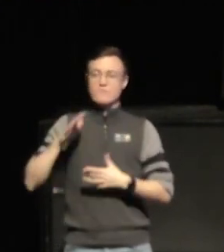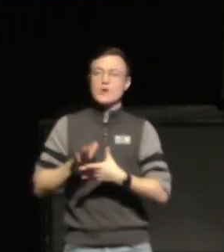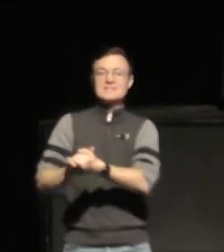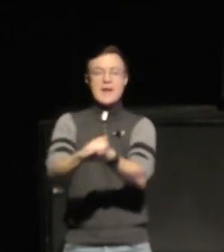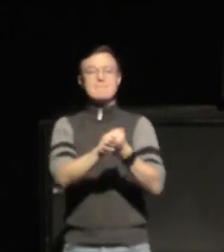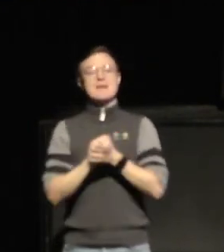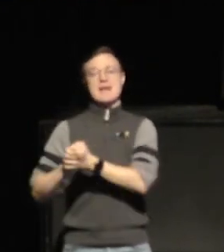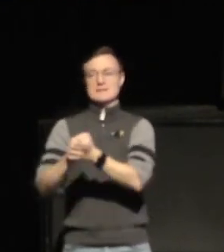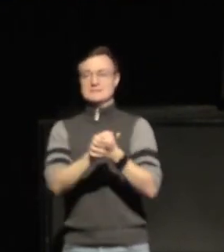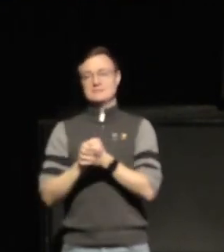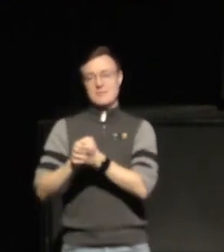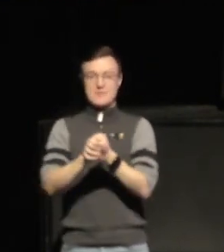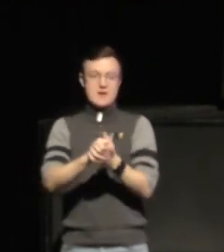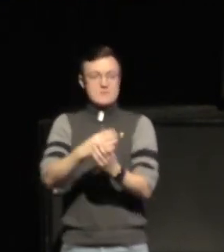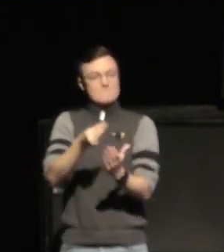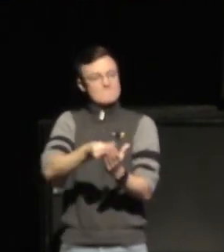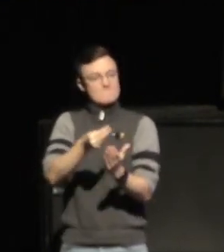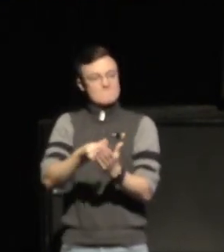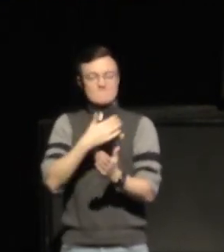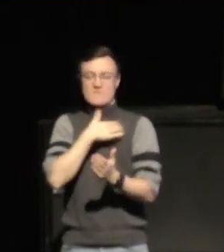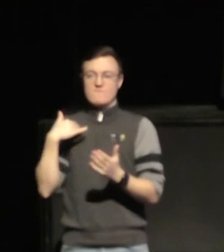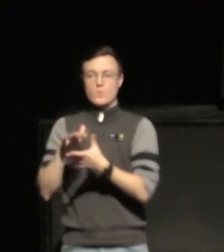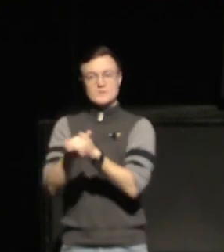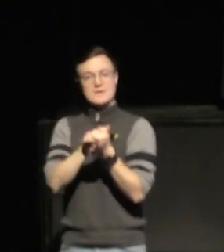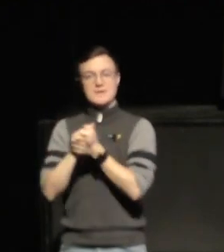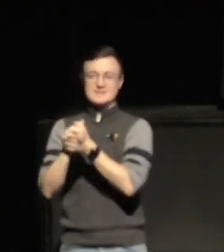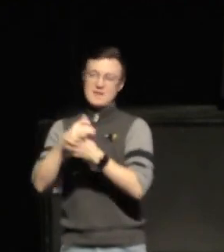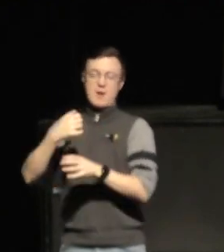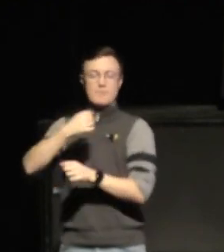common funds and our common political